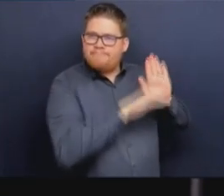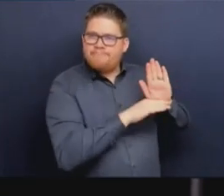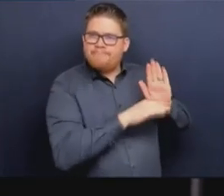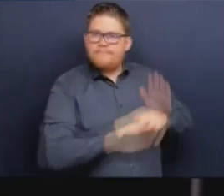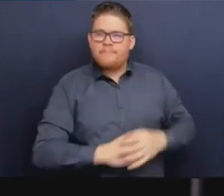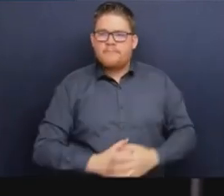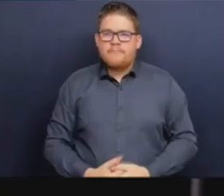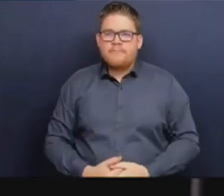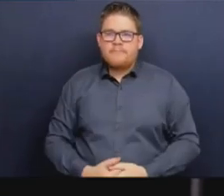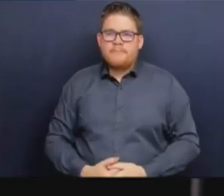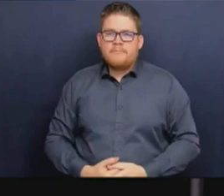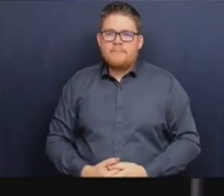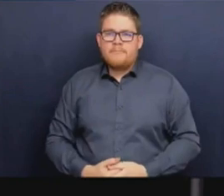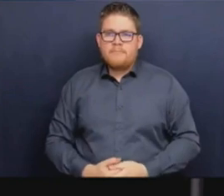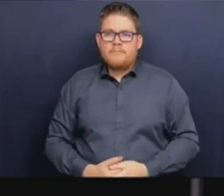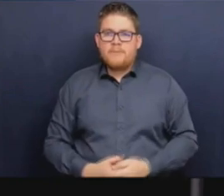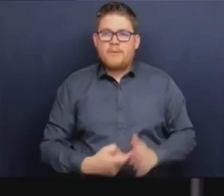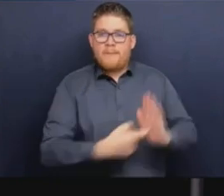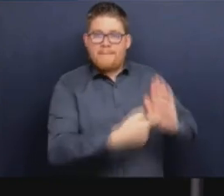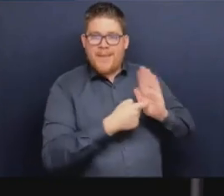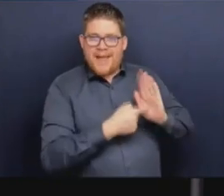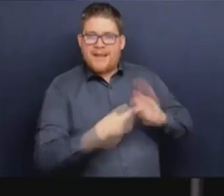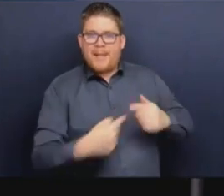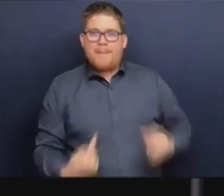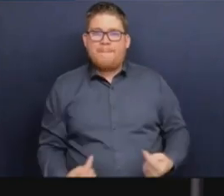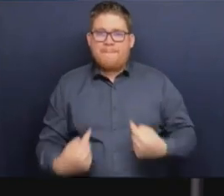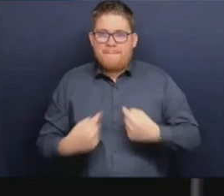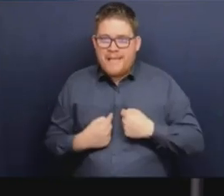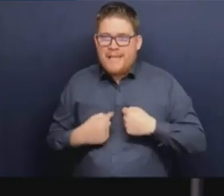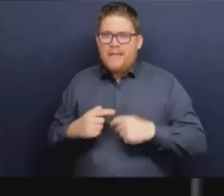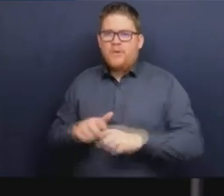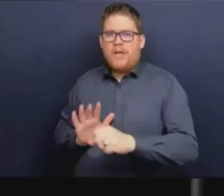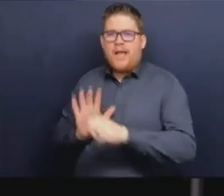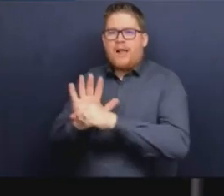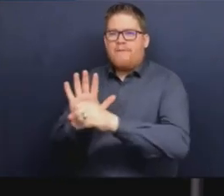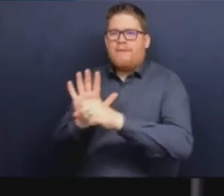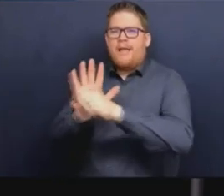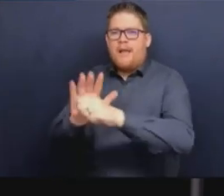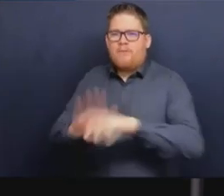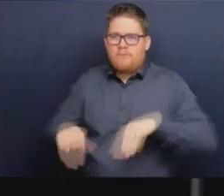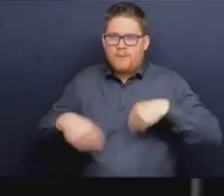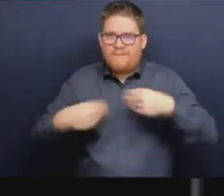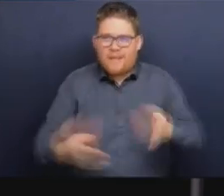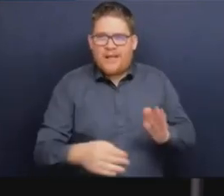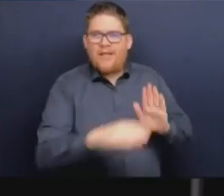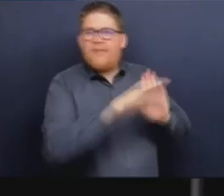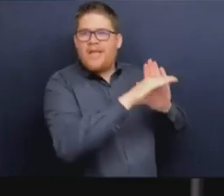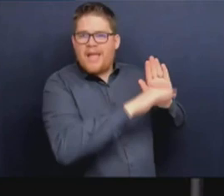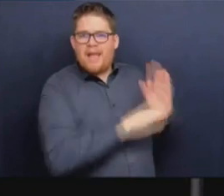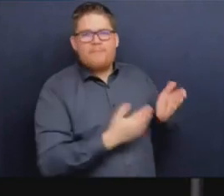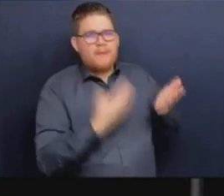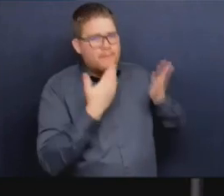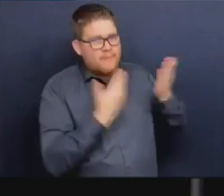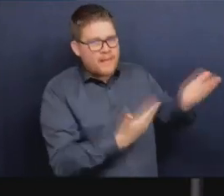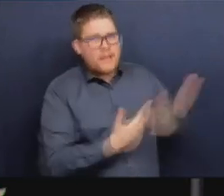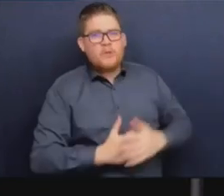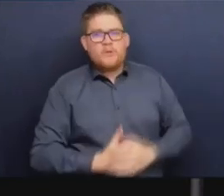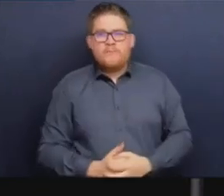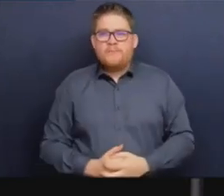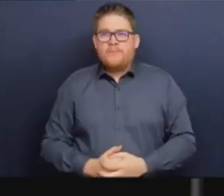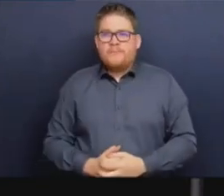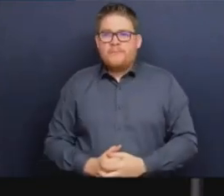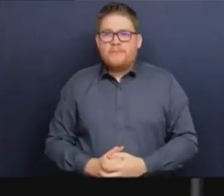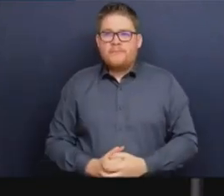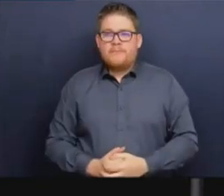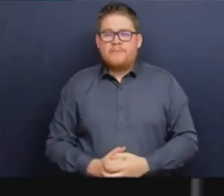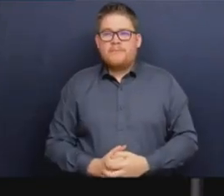bring out this legislation and also our broader anti-racism act. But the mandate letter that you have given to all my colleagues to see their work from an anti-racism lens. Thank